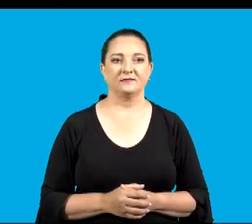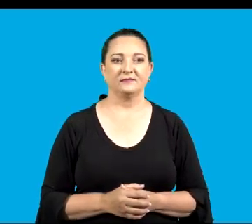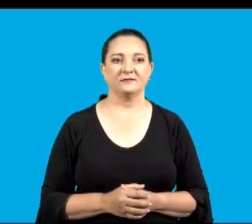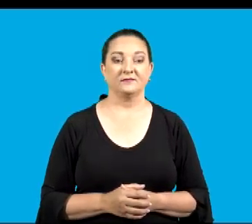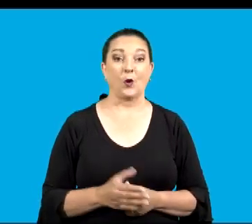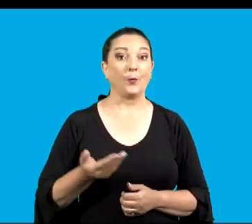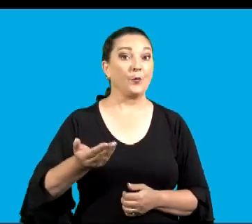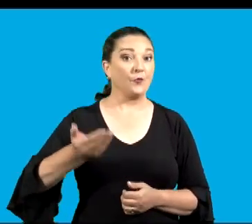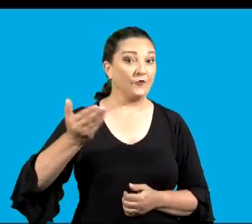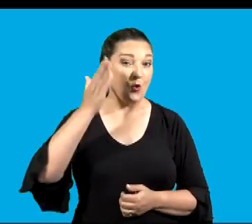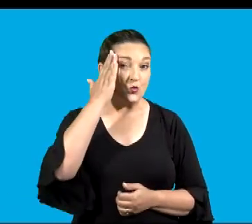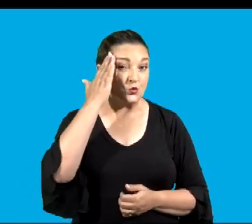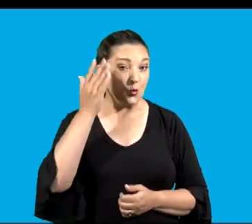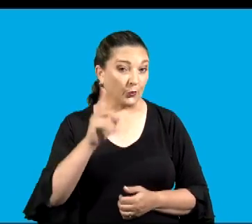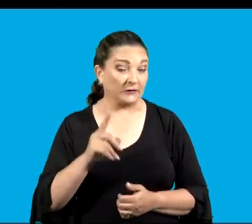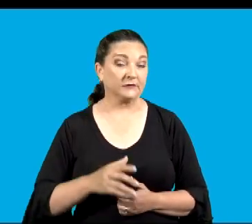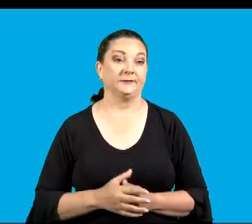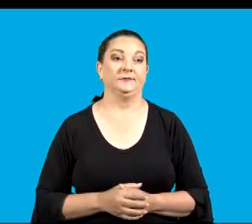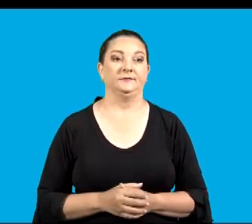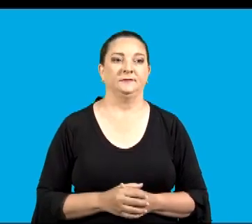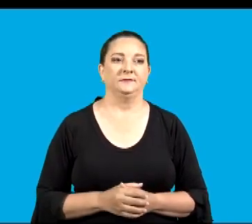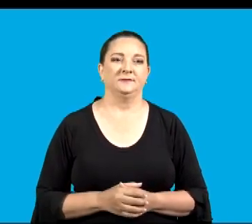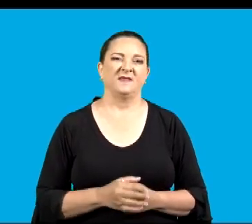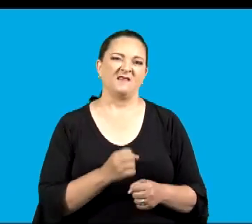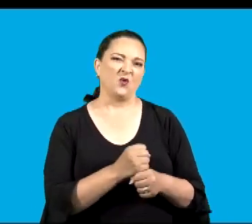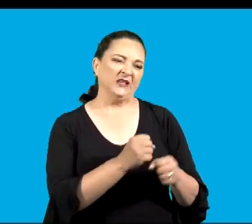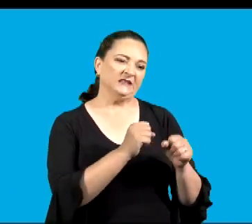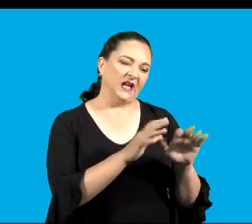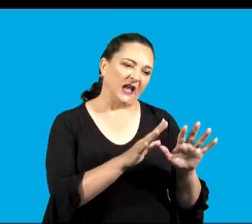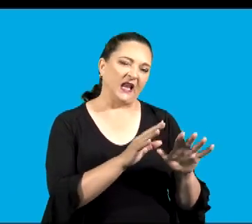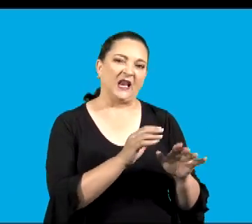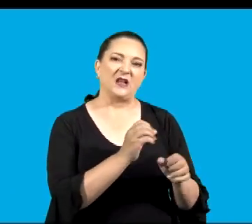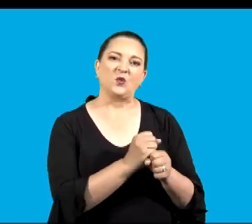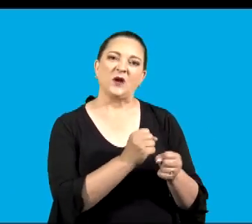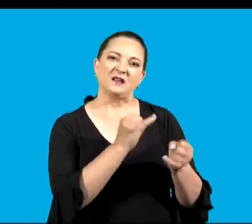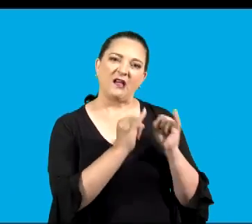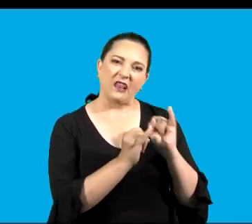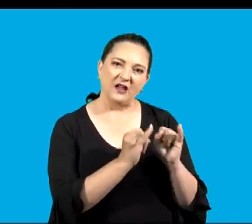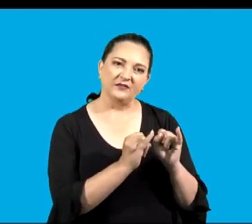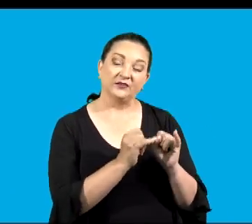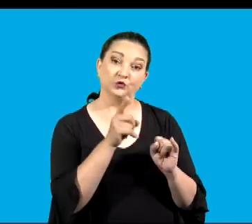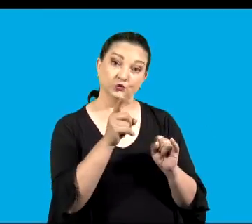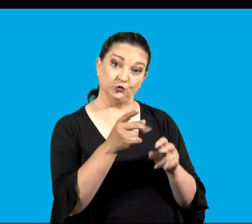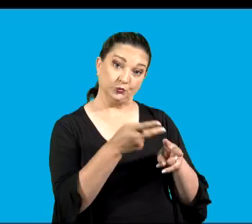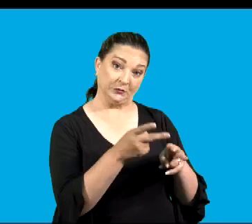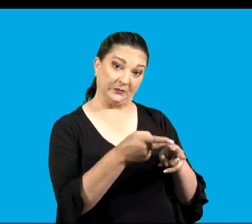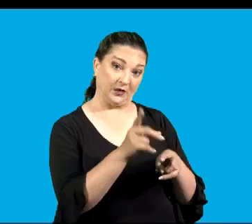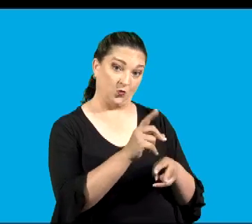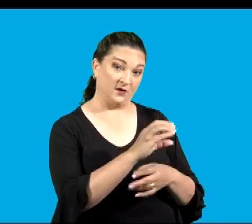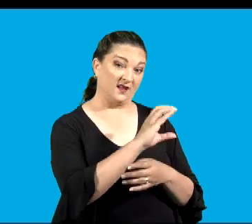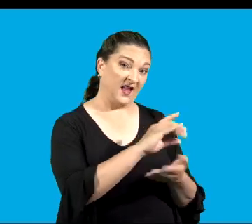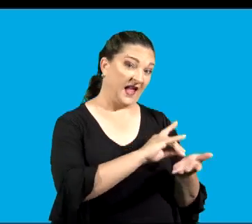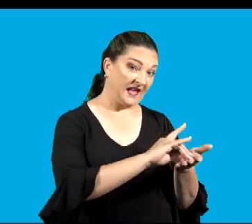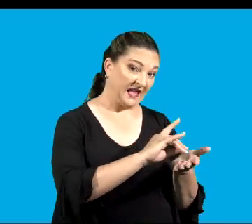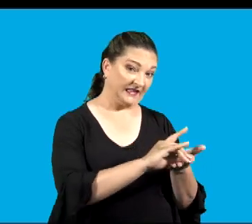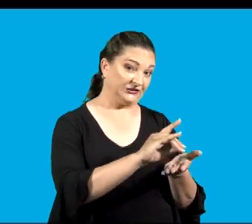Here is some pre-knowledge. In grade 10 and 11, you prepared your cash and credit journals.